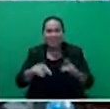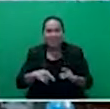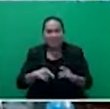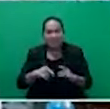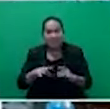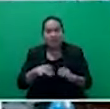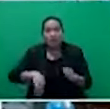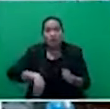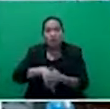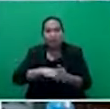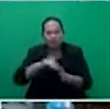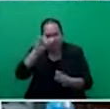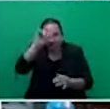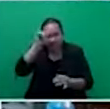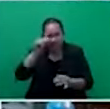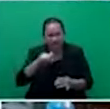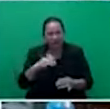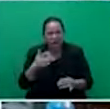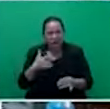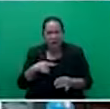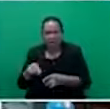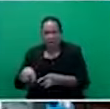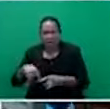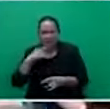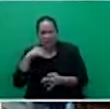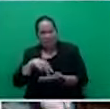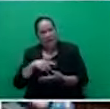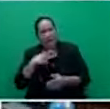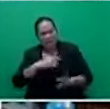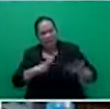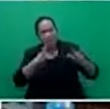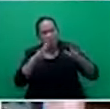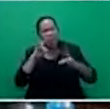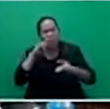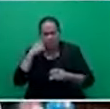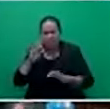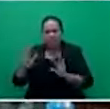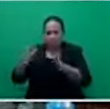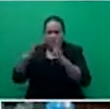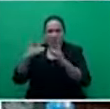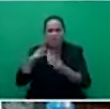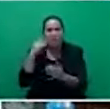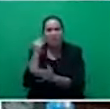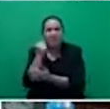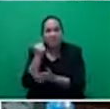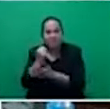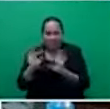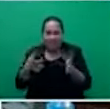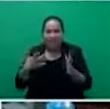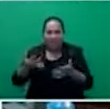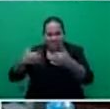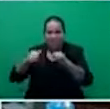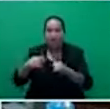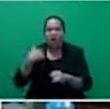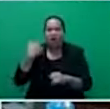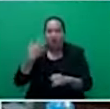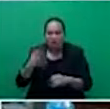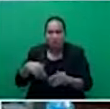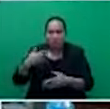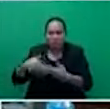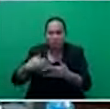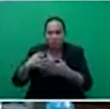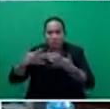achievement have anything to do with rugby players? We will praise rugby players when rugby players will achieve that. We praise them all the time. But you